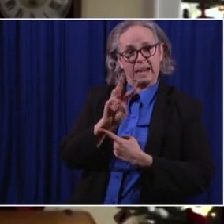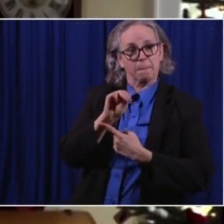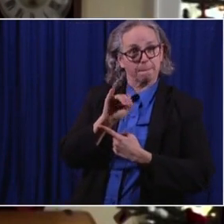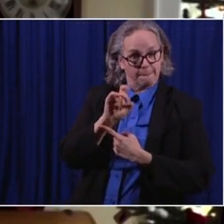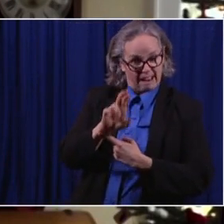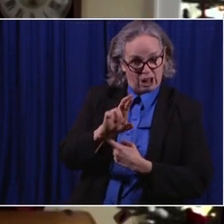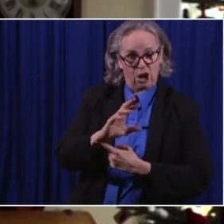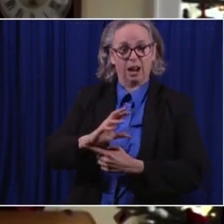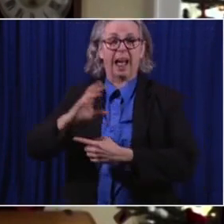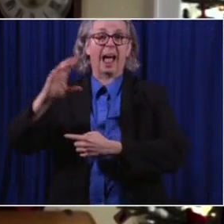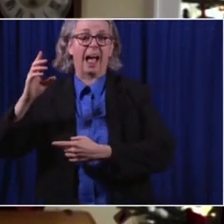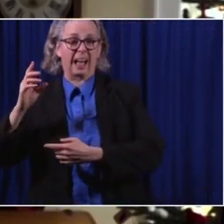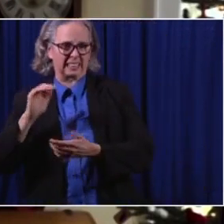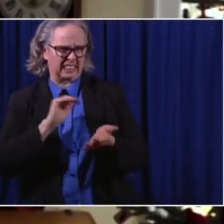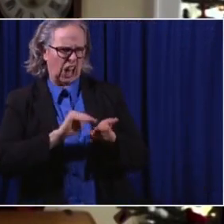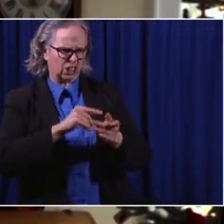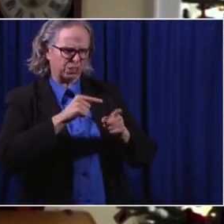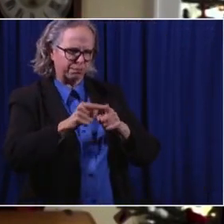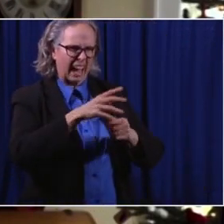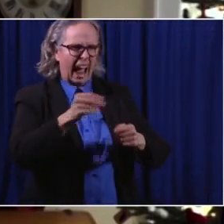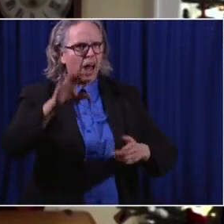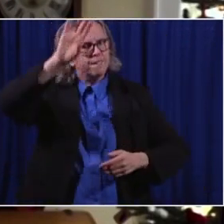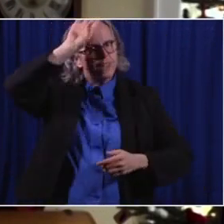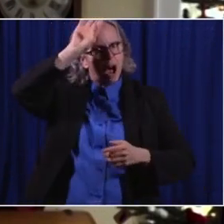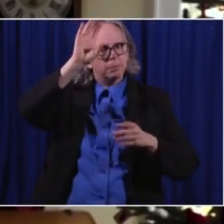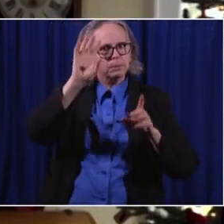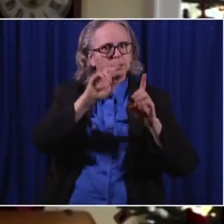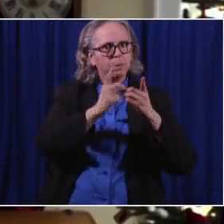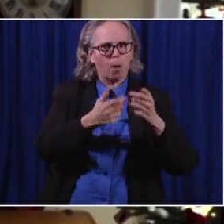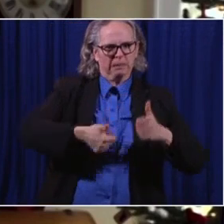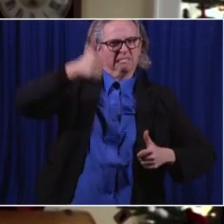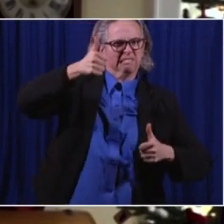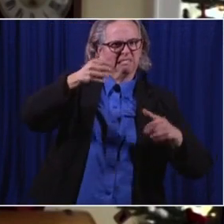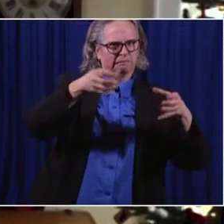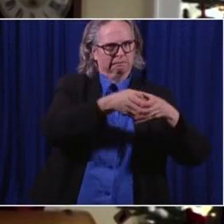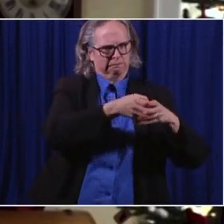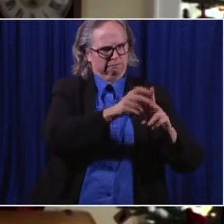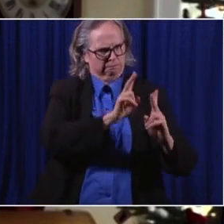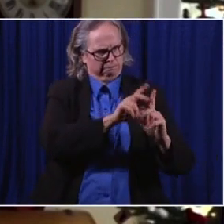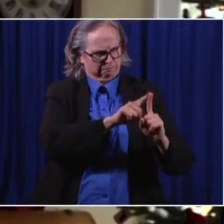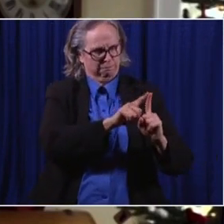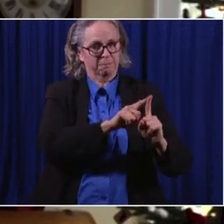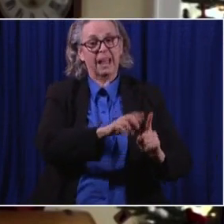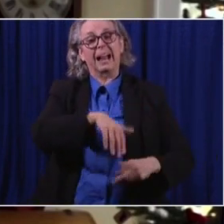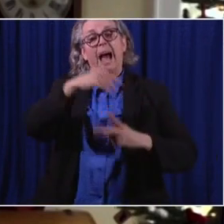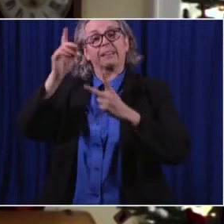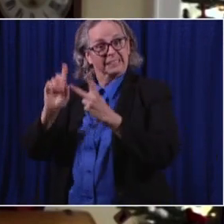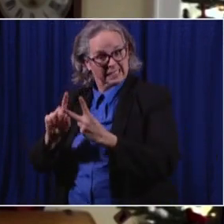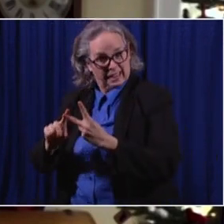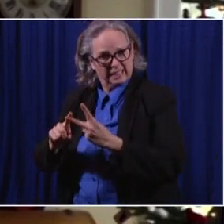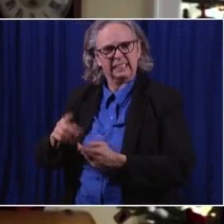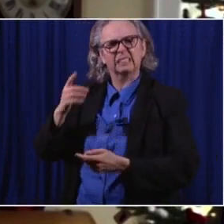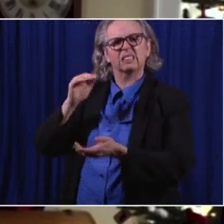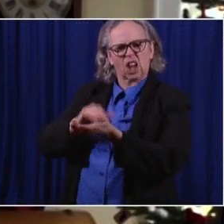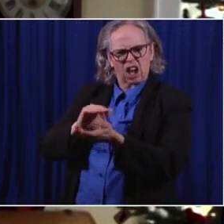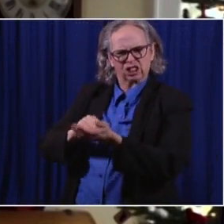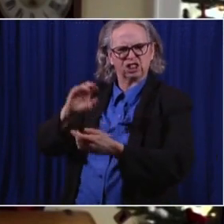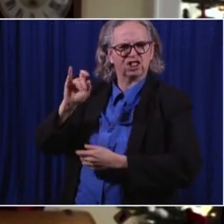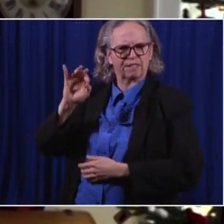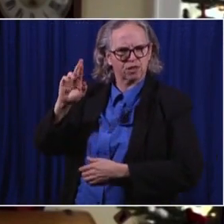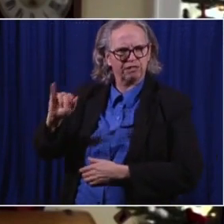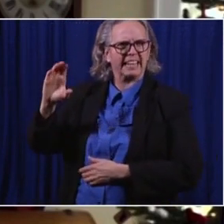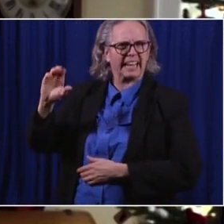Fire Department. Hey, Chief, good to see you. And also the county EMS director. Also Dr. Jeffrey Cameron, who